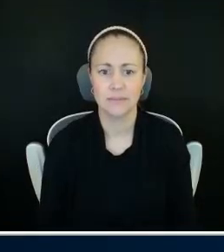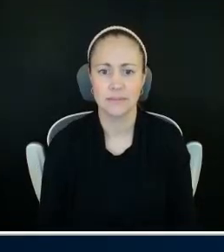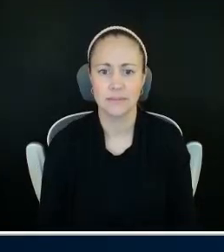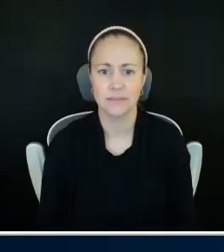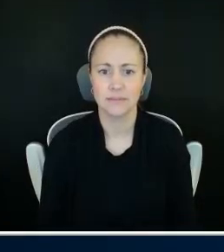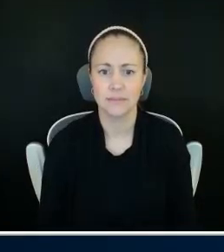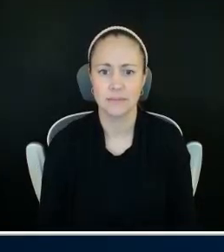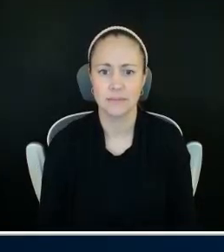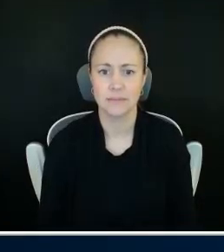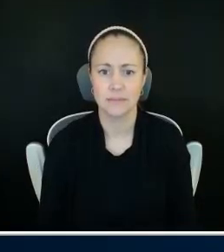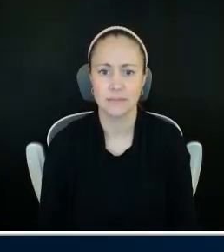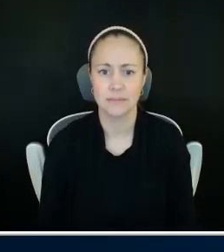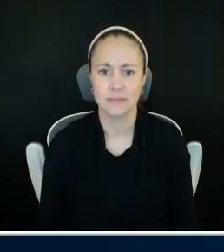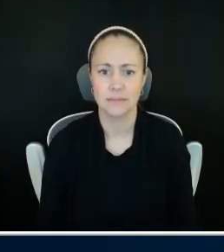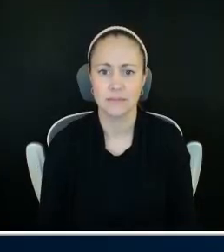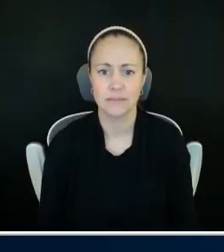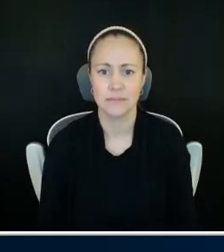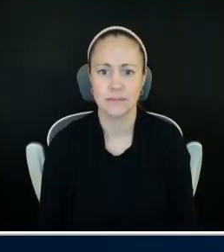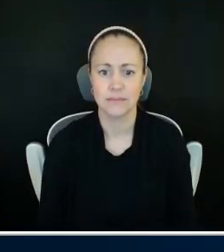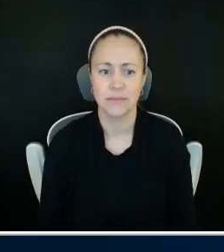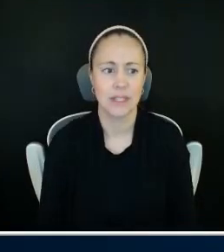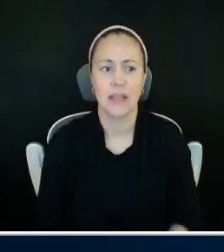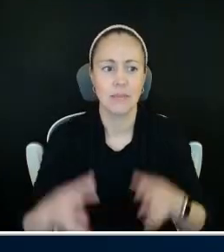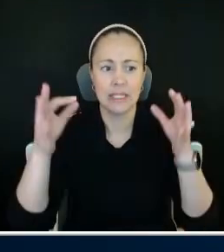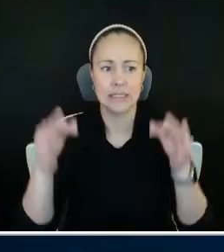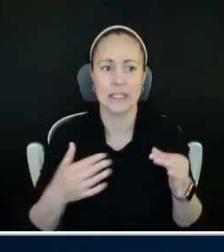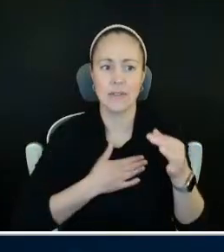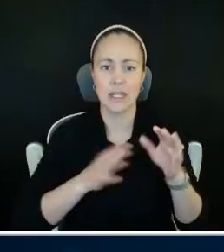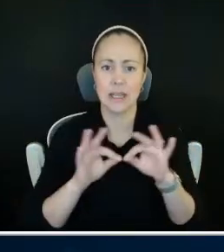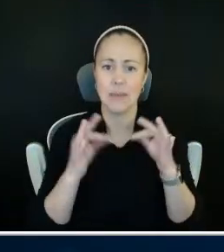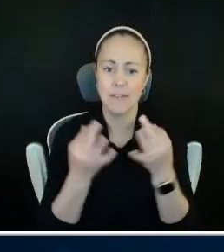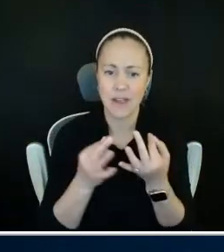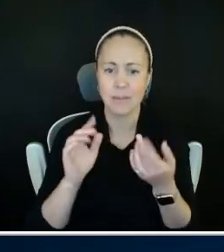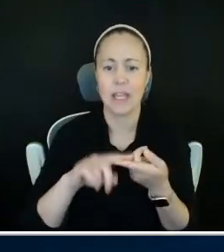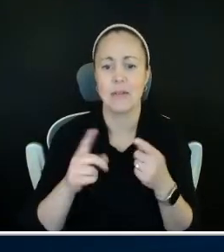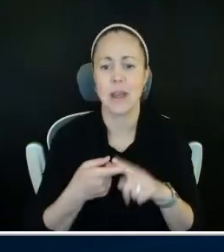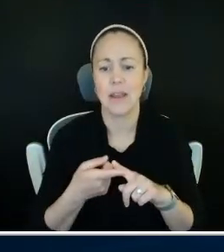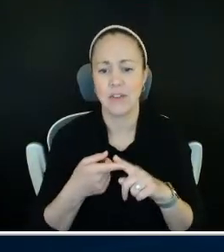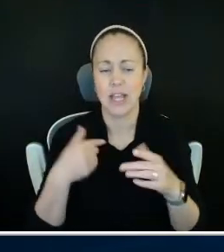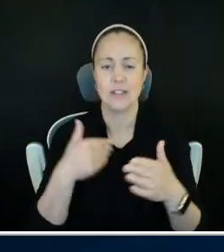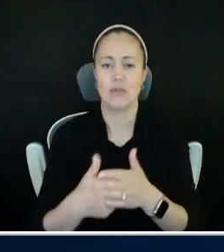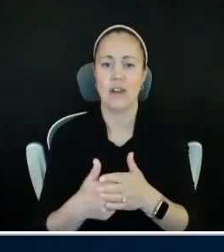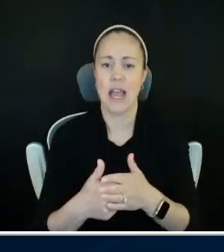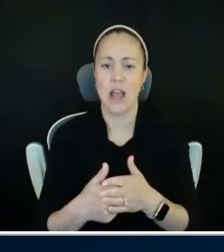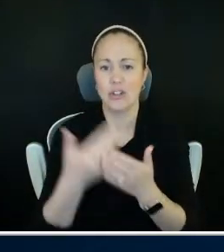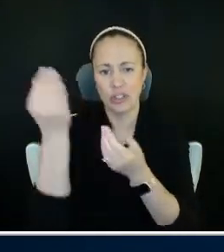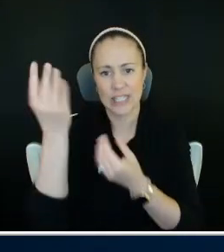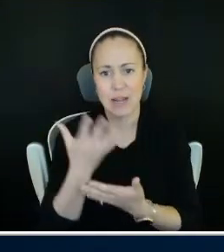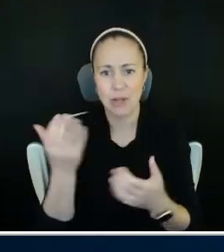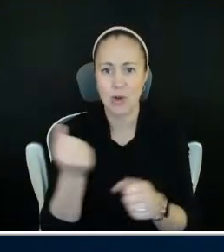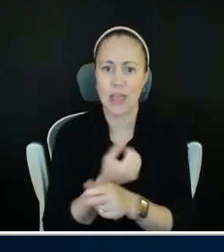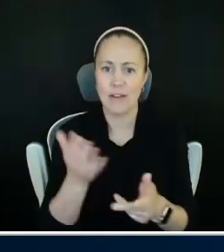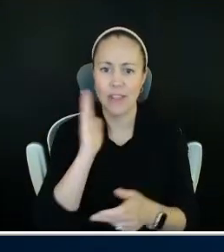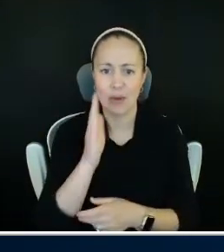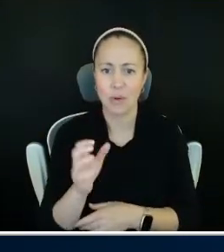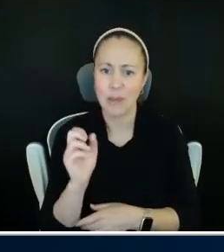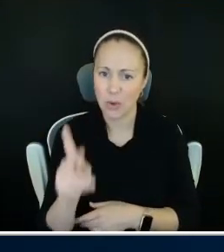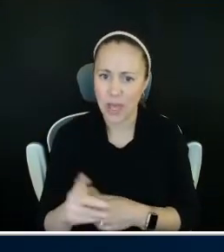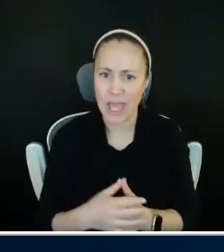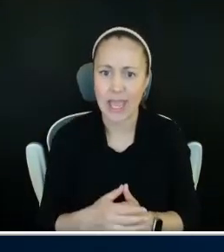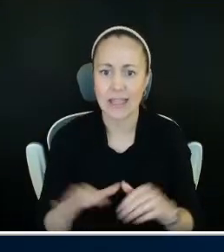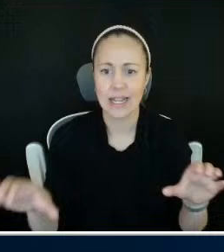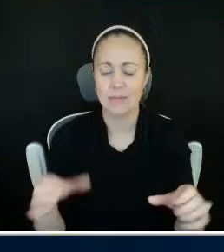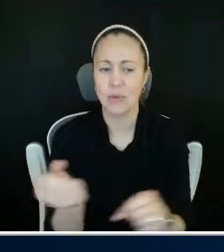Definitely just having my family and friends around, just letting me know that everything's going to be okay, and I'm doing this all for a